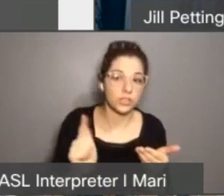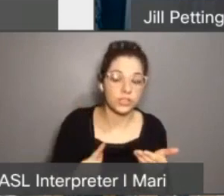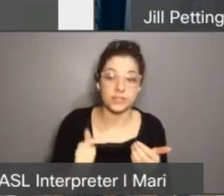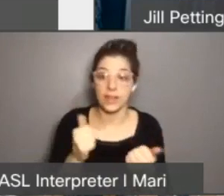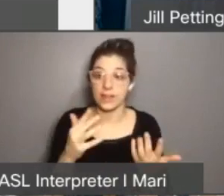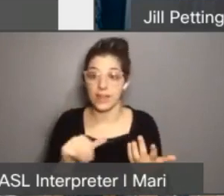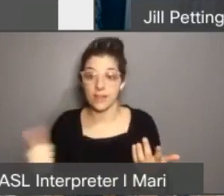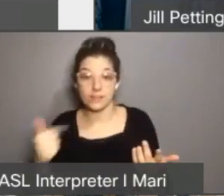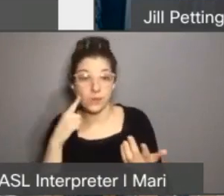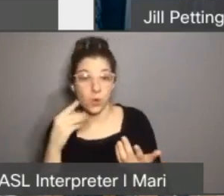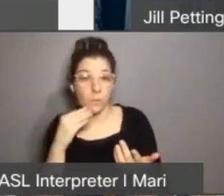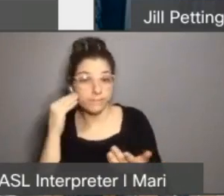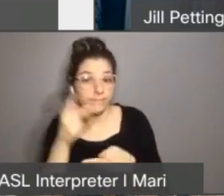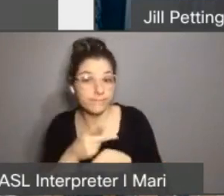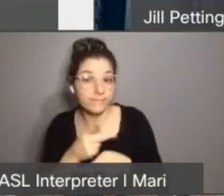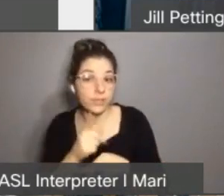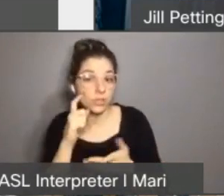for housekeeping that I should note?